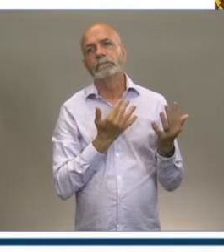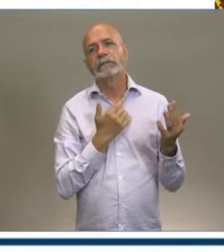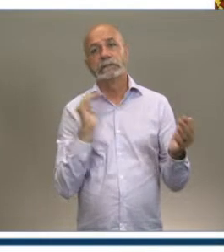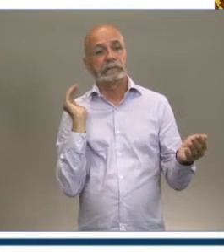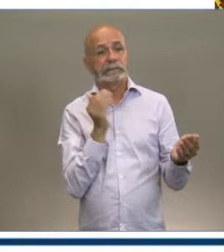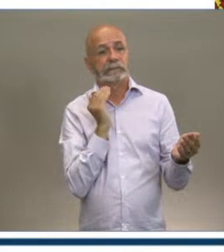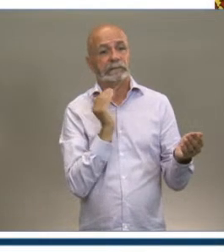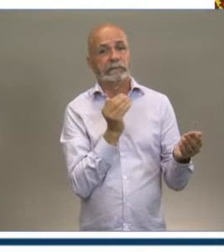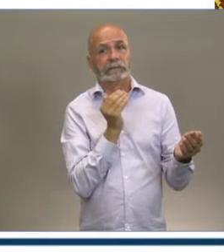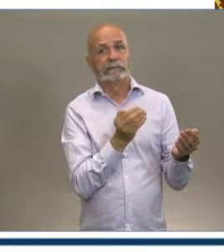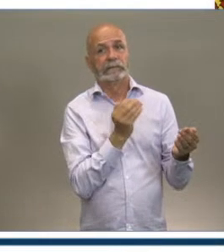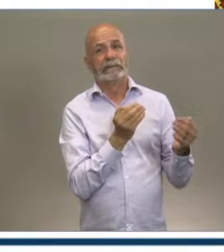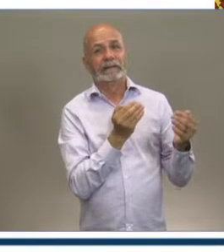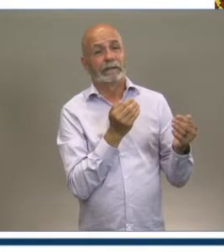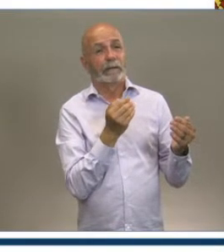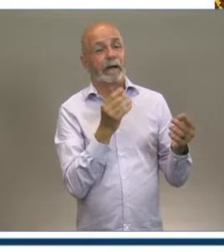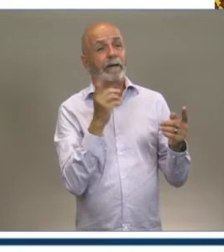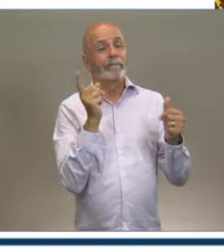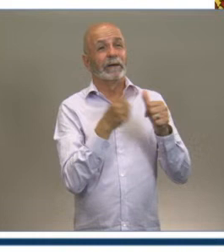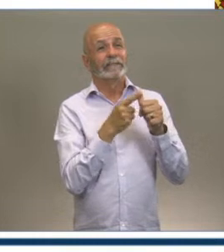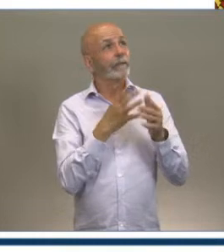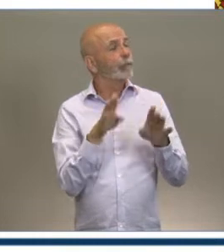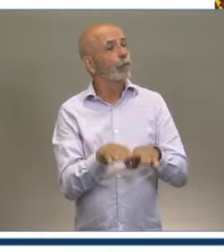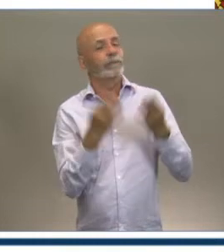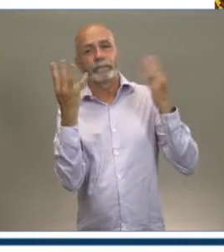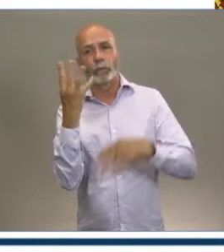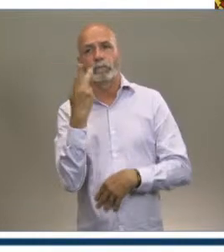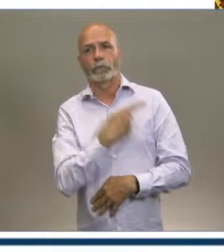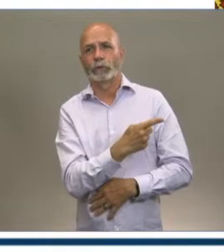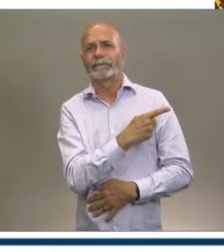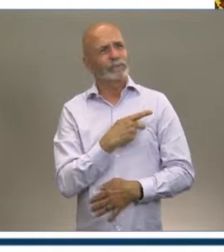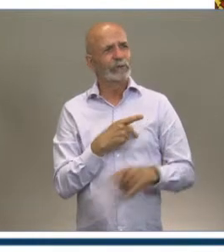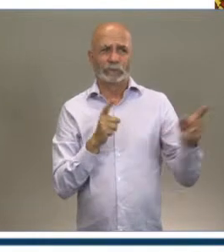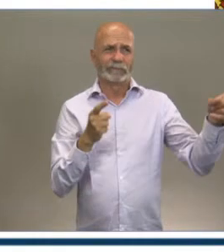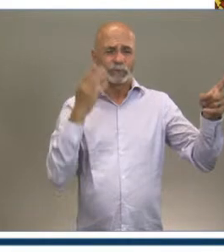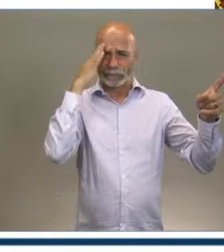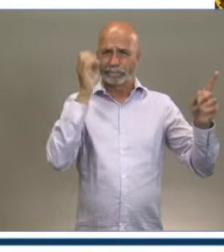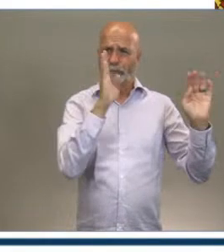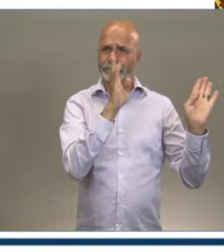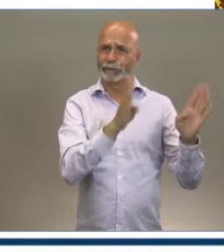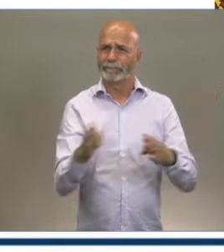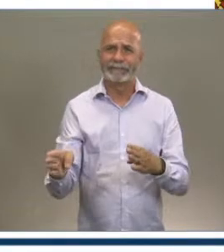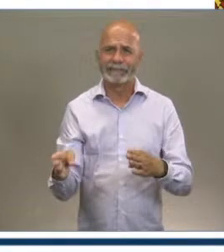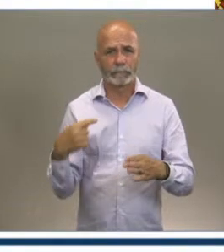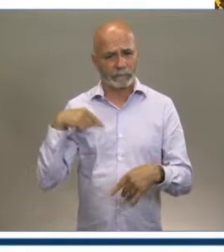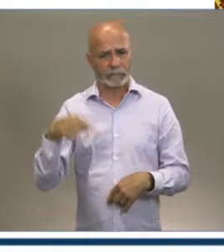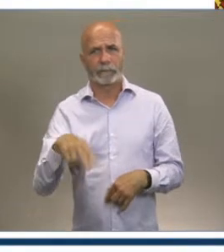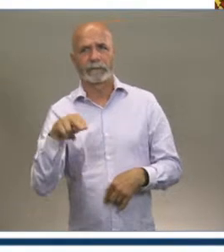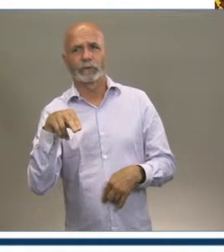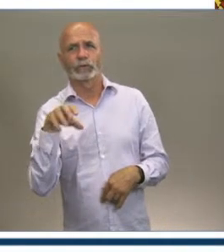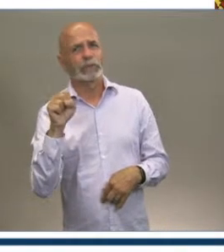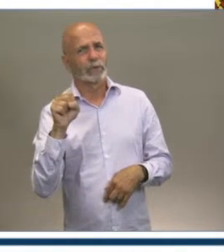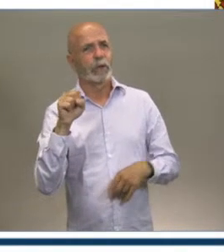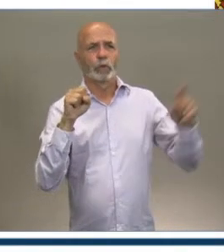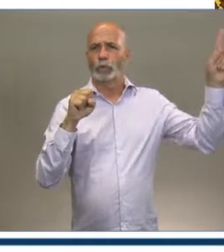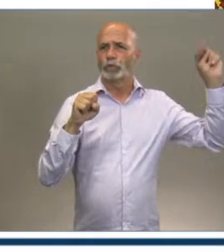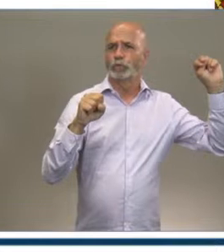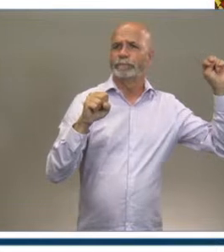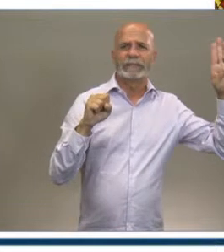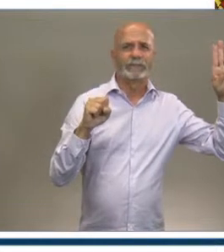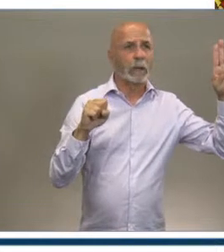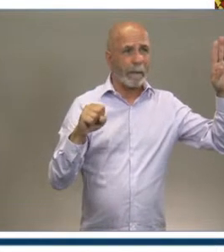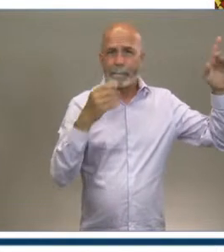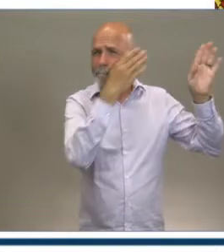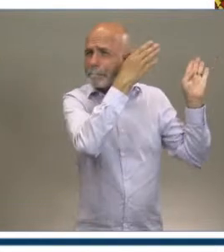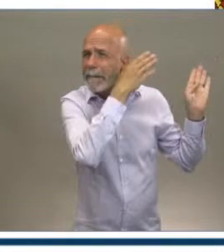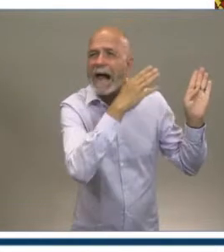to tell people about this plan, given that you surely would have known that people here and in New Brunswick would have been making travel arrangements